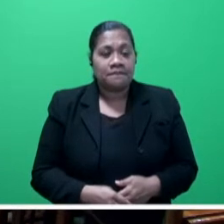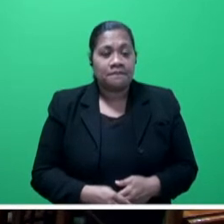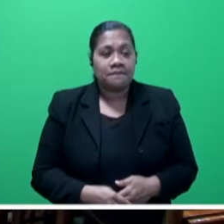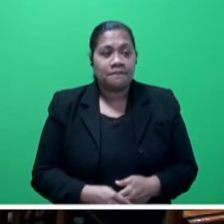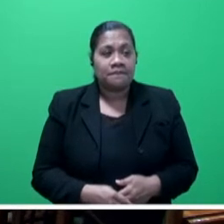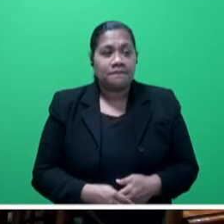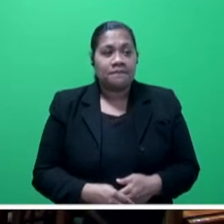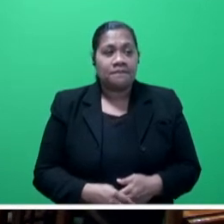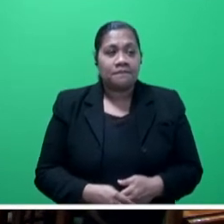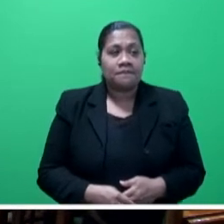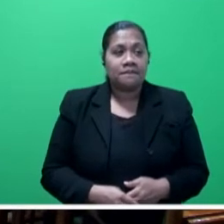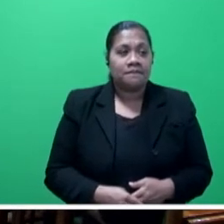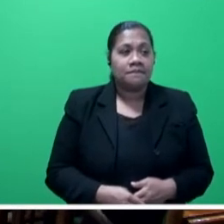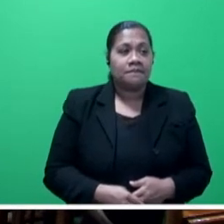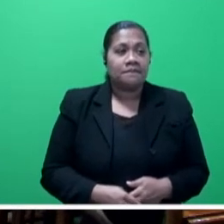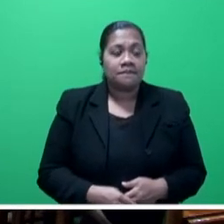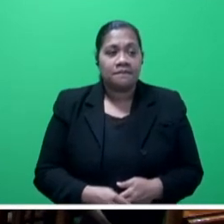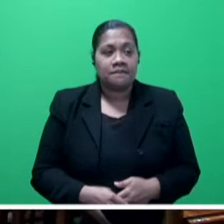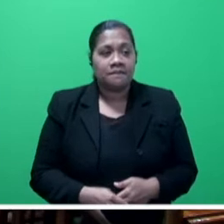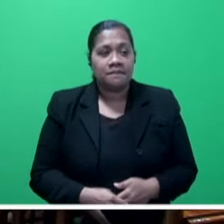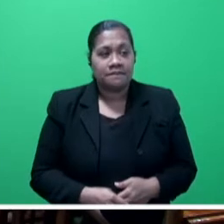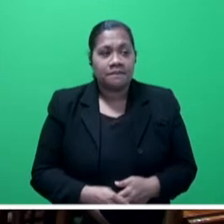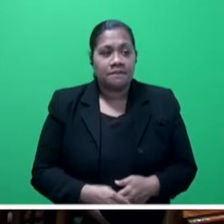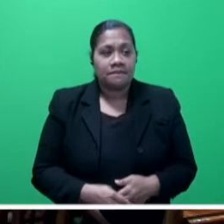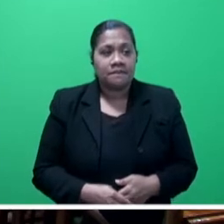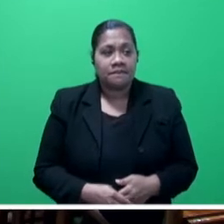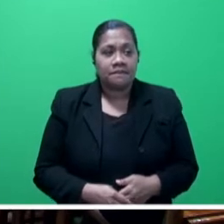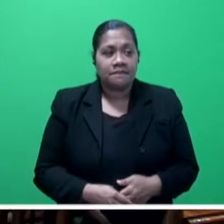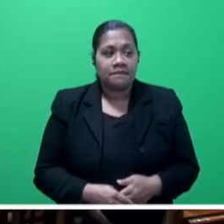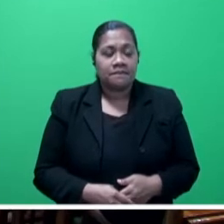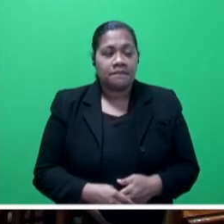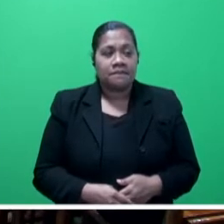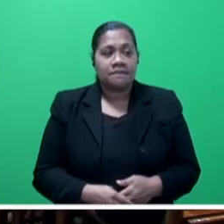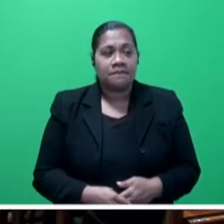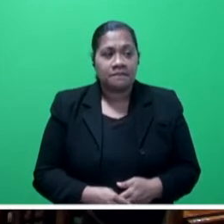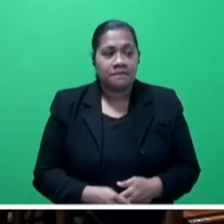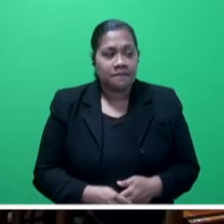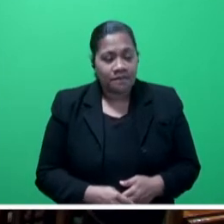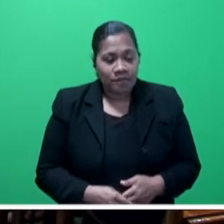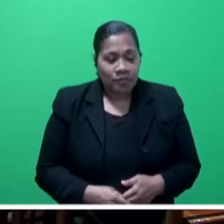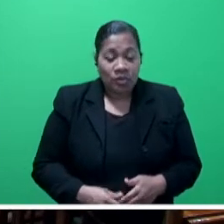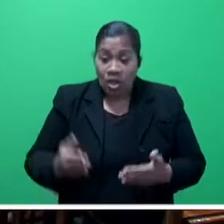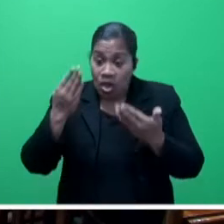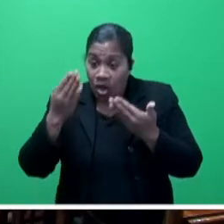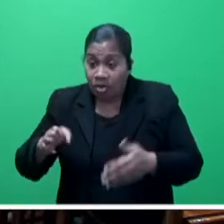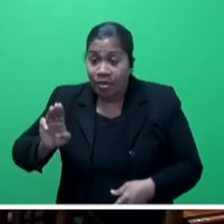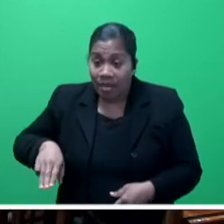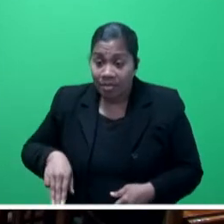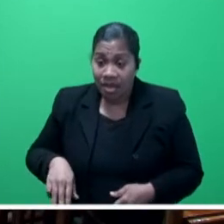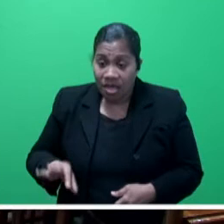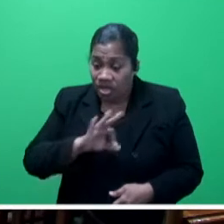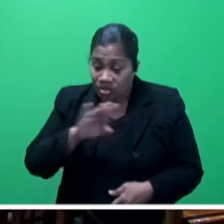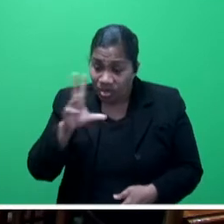I expect Honourable Reddy. Honourable members, don't carry out a conversation between you